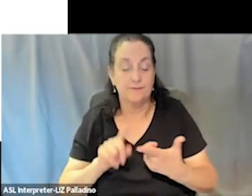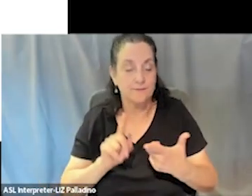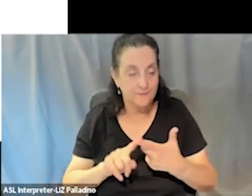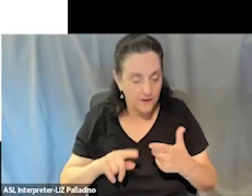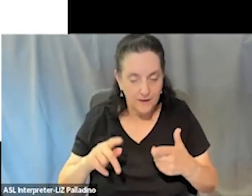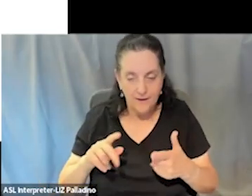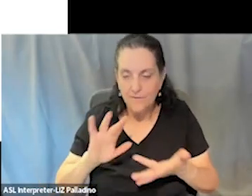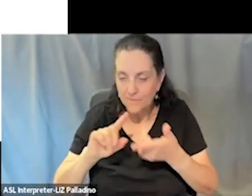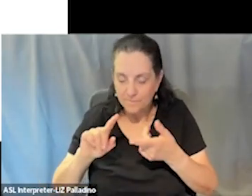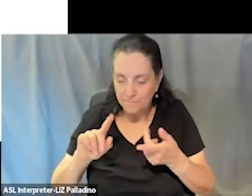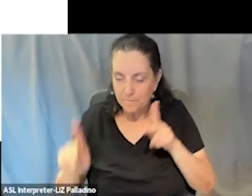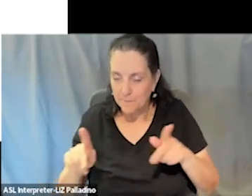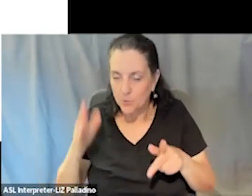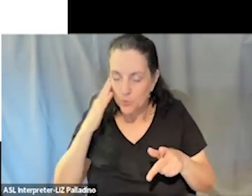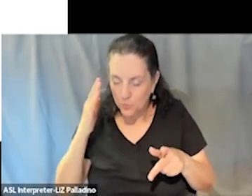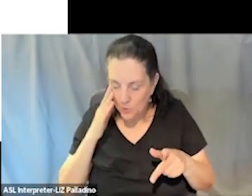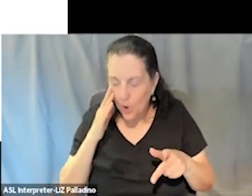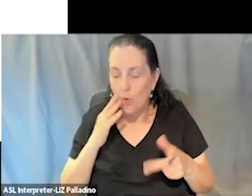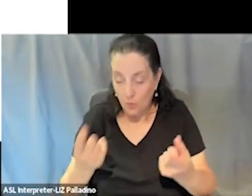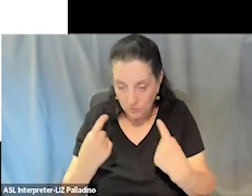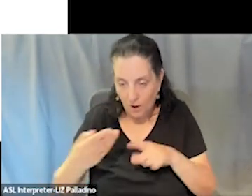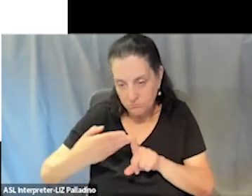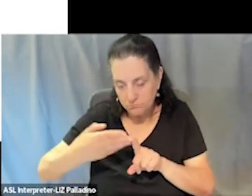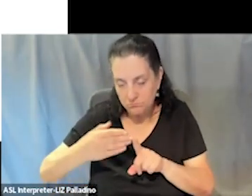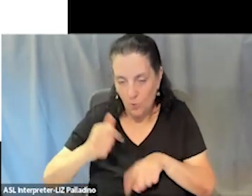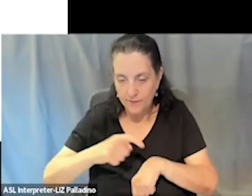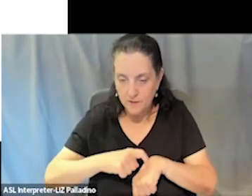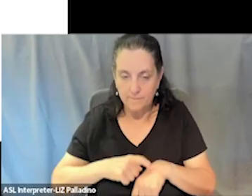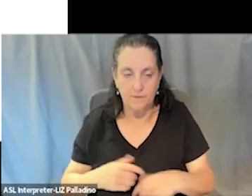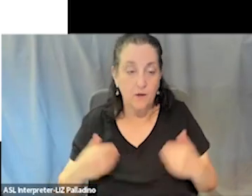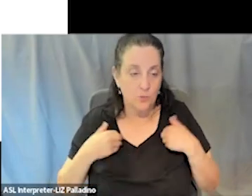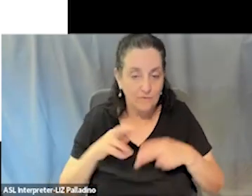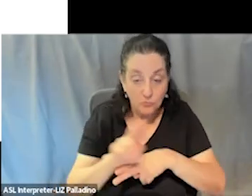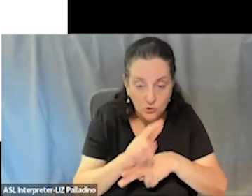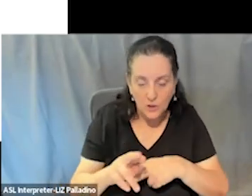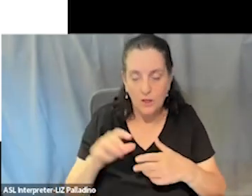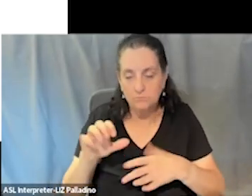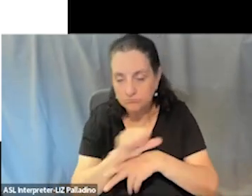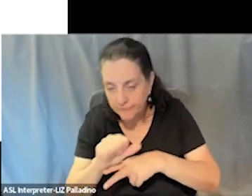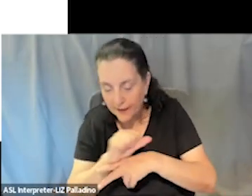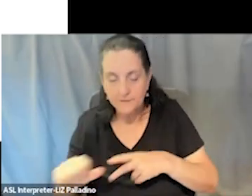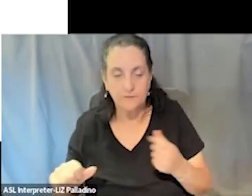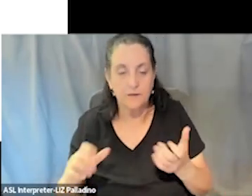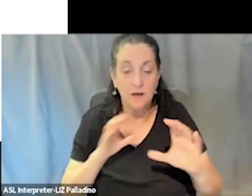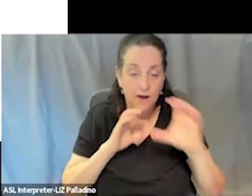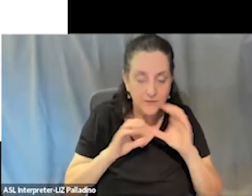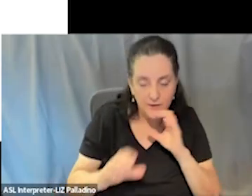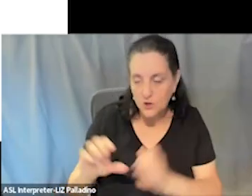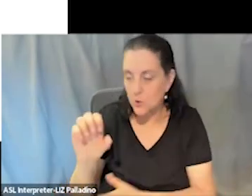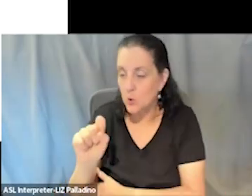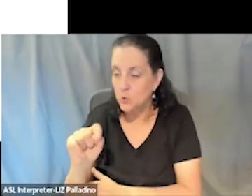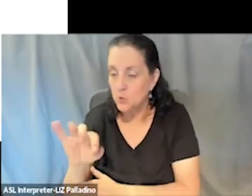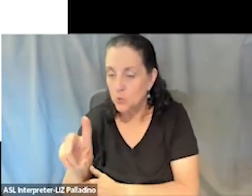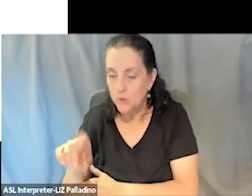into deeper relationship with the work. You have rehearsals, there are artist conversations, studio visits, works